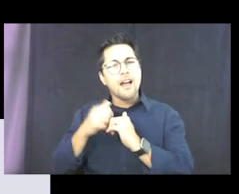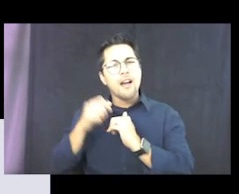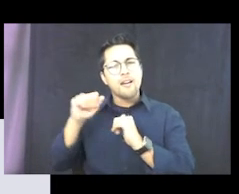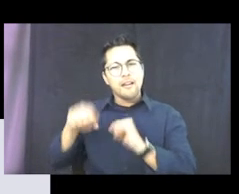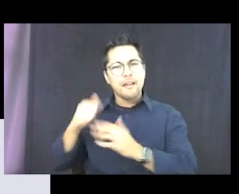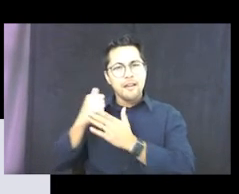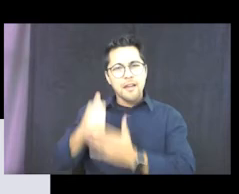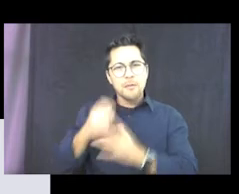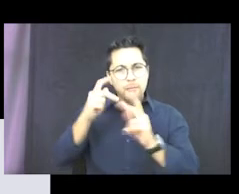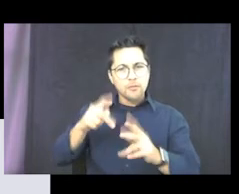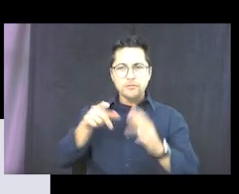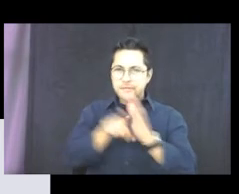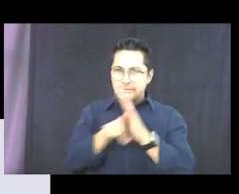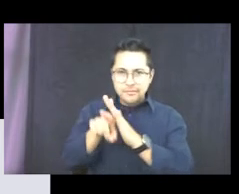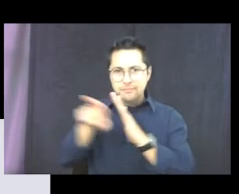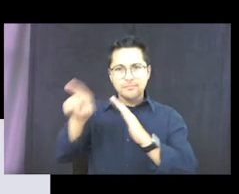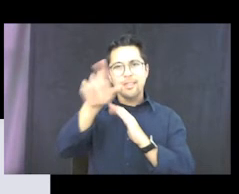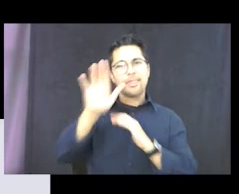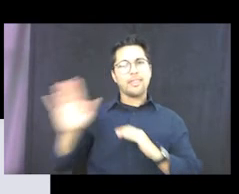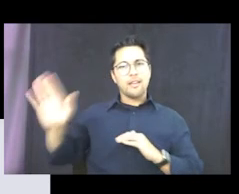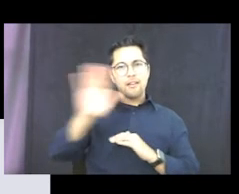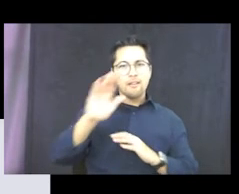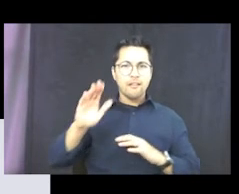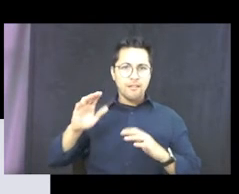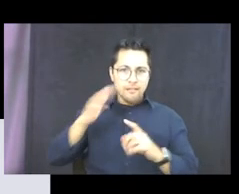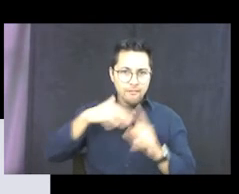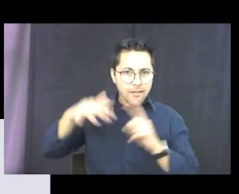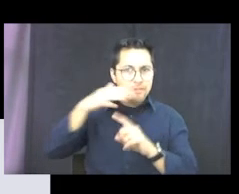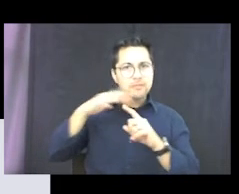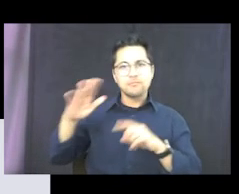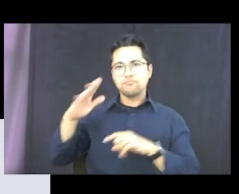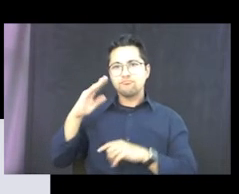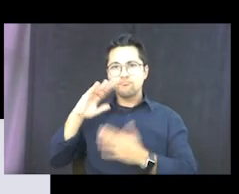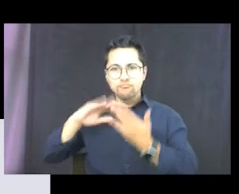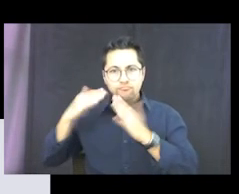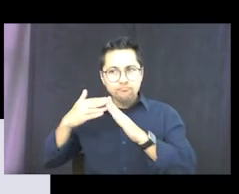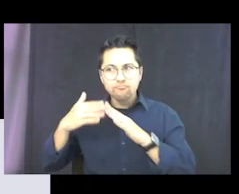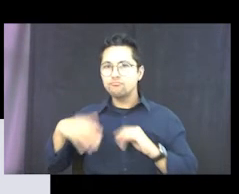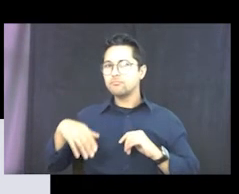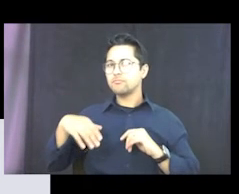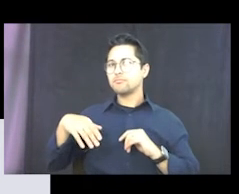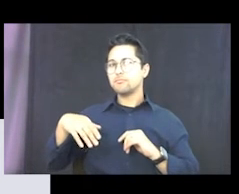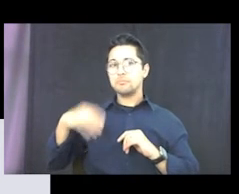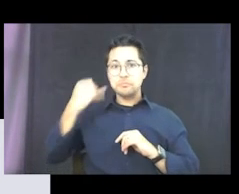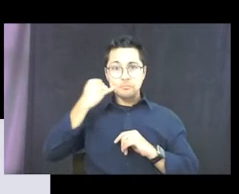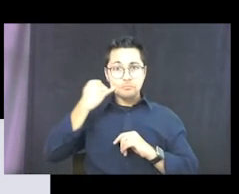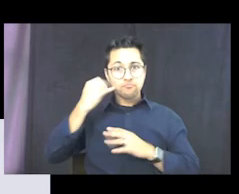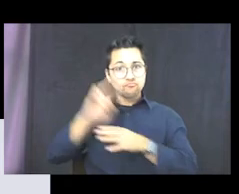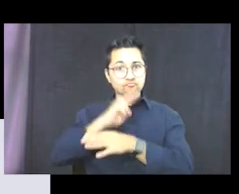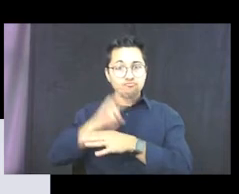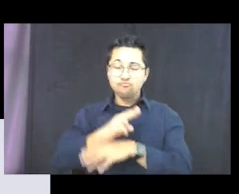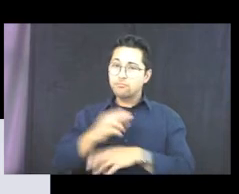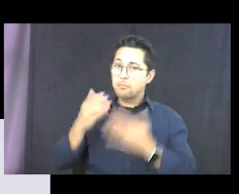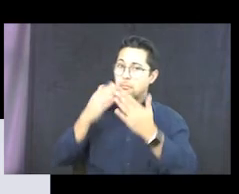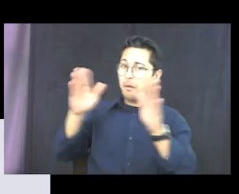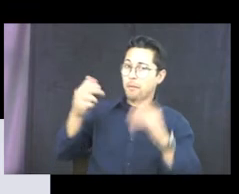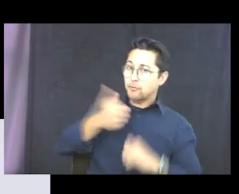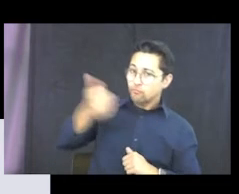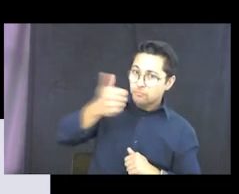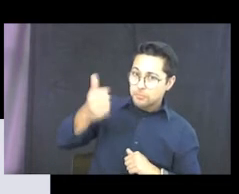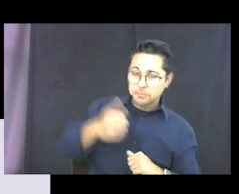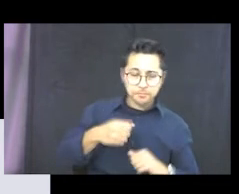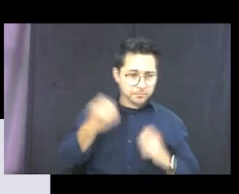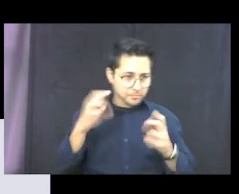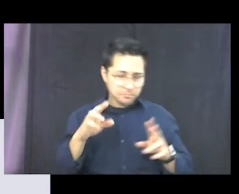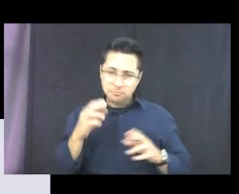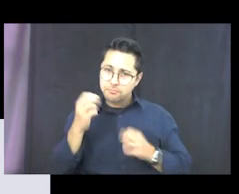as they navigate their environment, their neighborhood, and stores, and whether it's using public transportation, or even